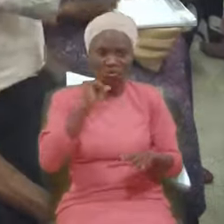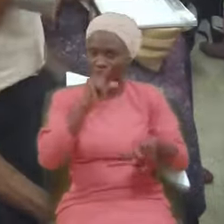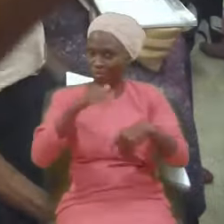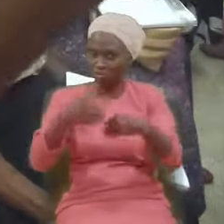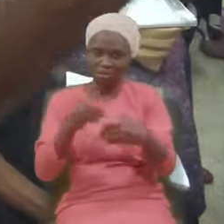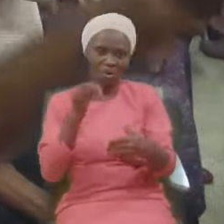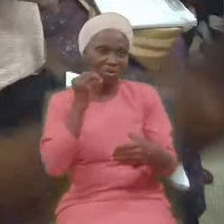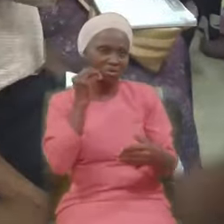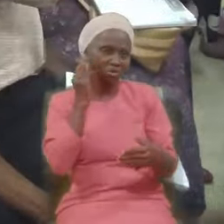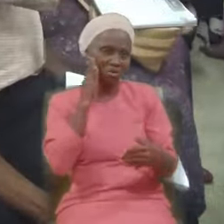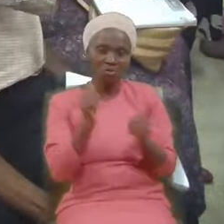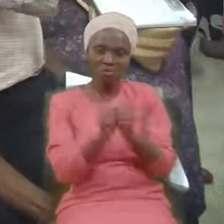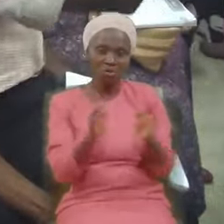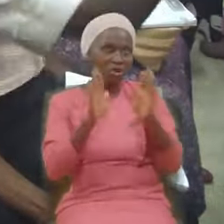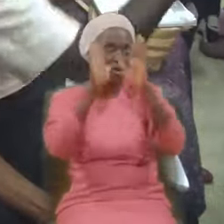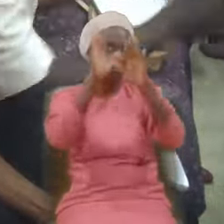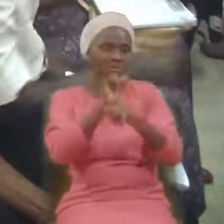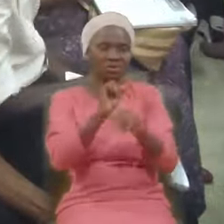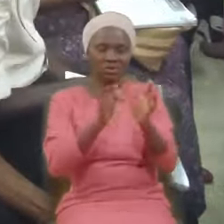miracle.